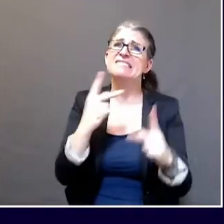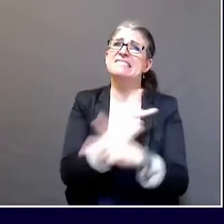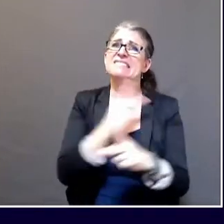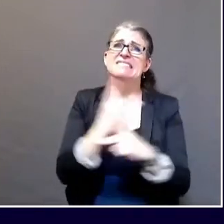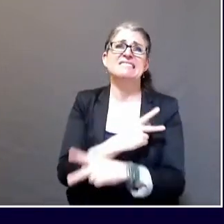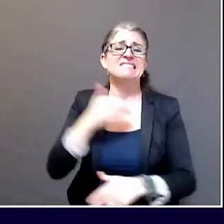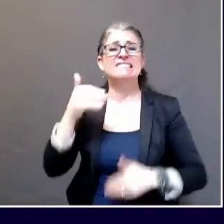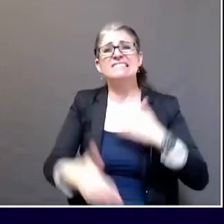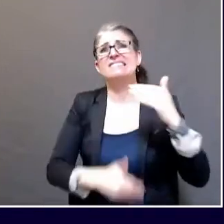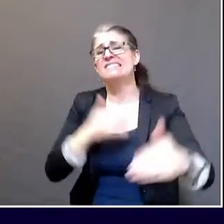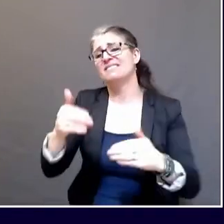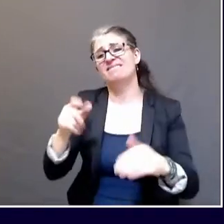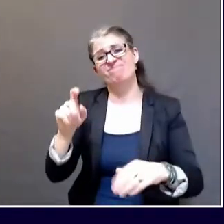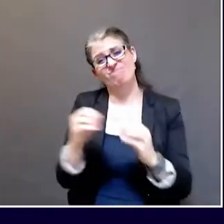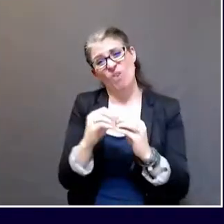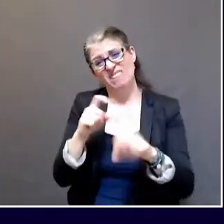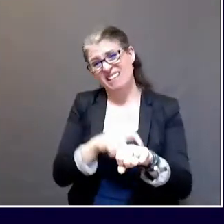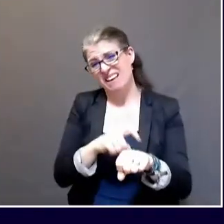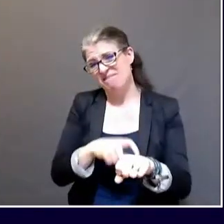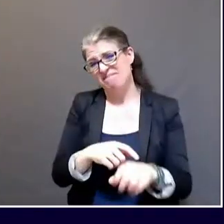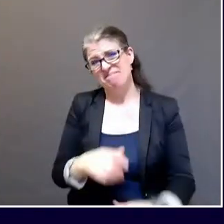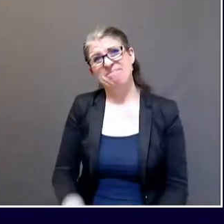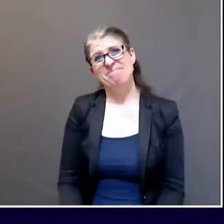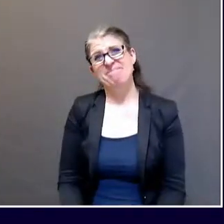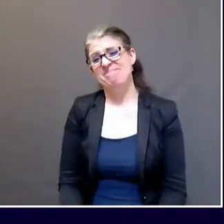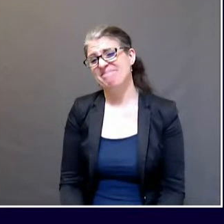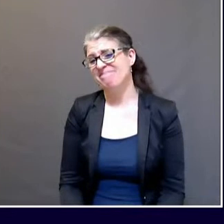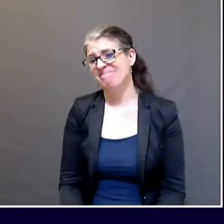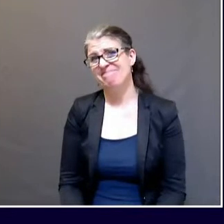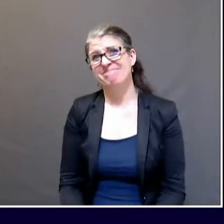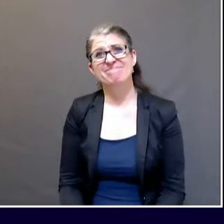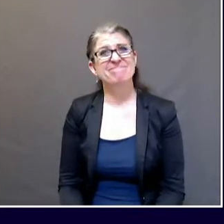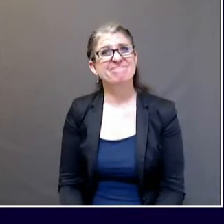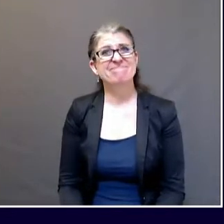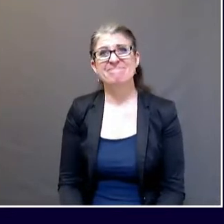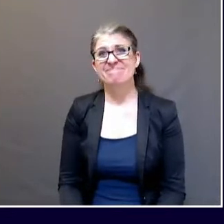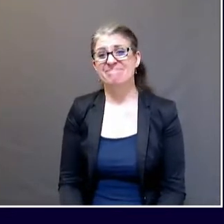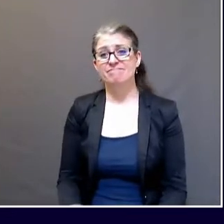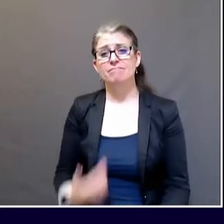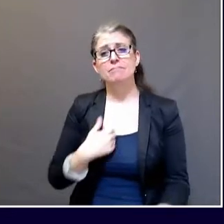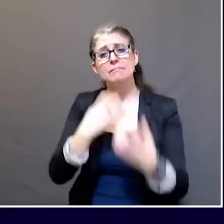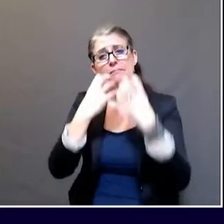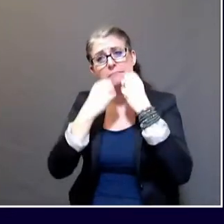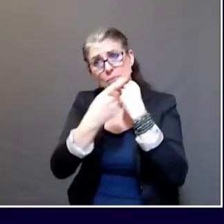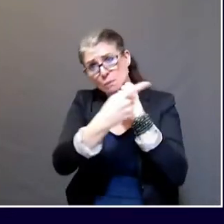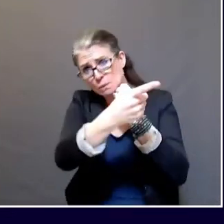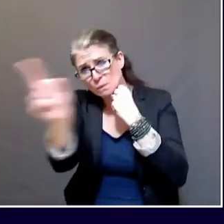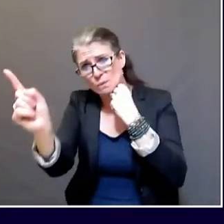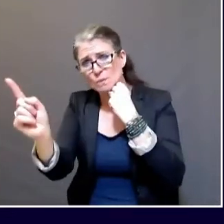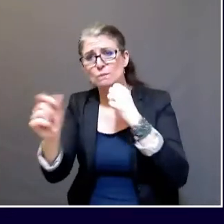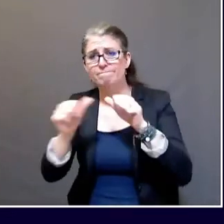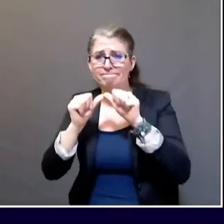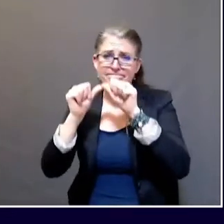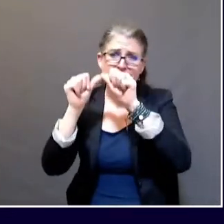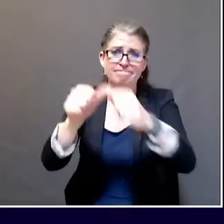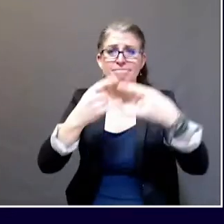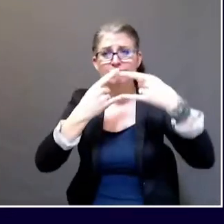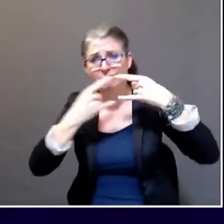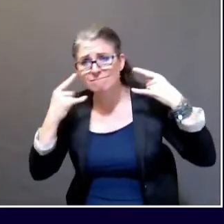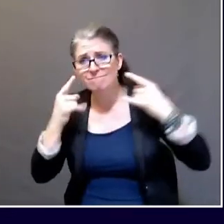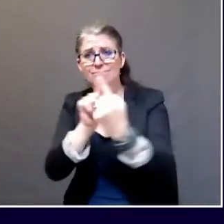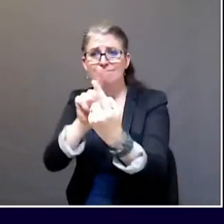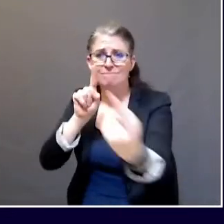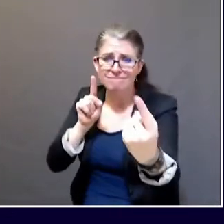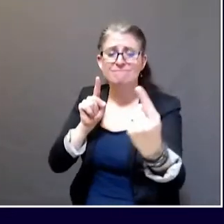can rely on you to work with us, the better off we will all be as a state. So with that, thank you all for your time this afternoon.